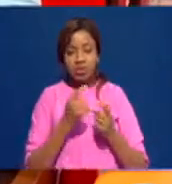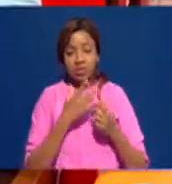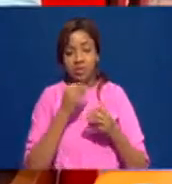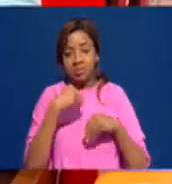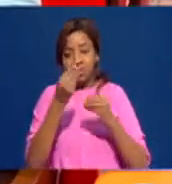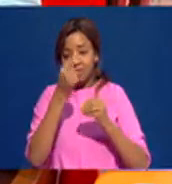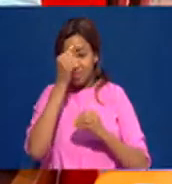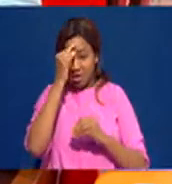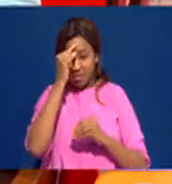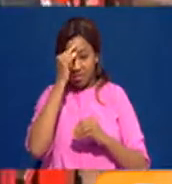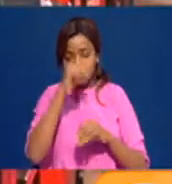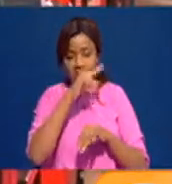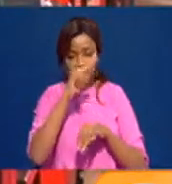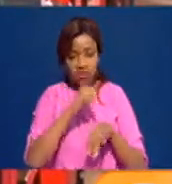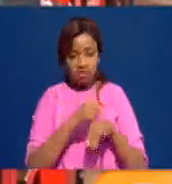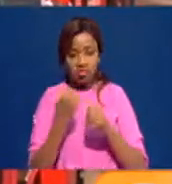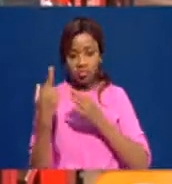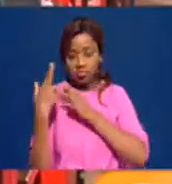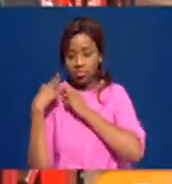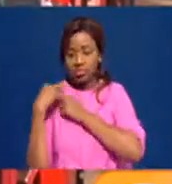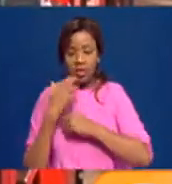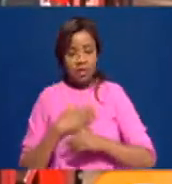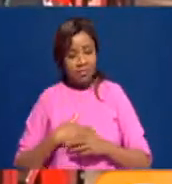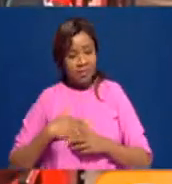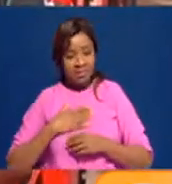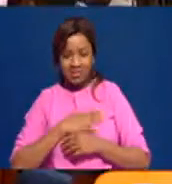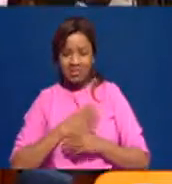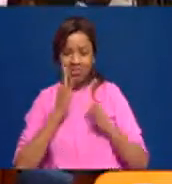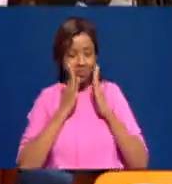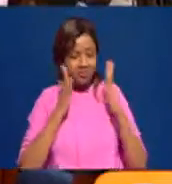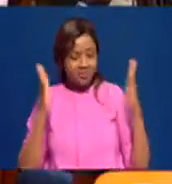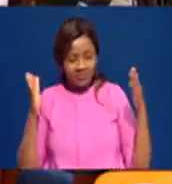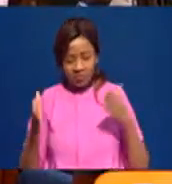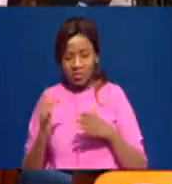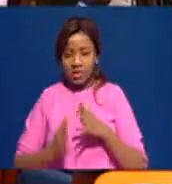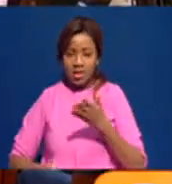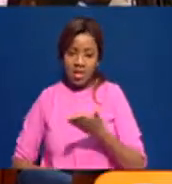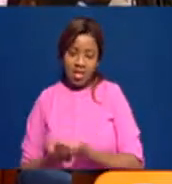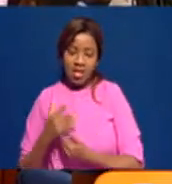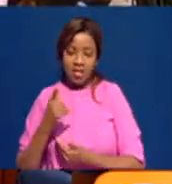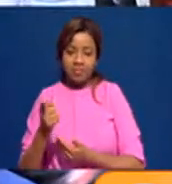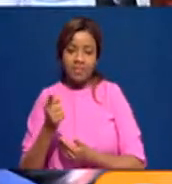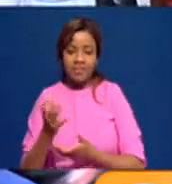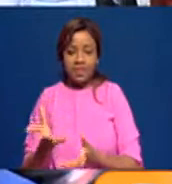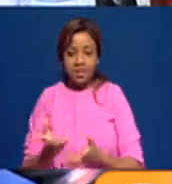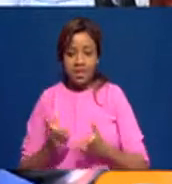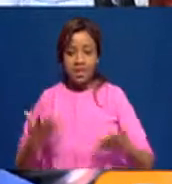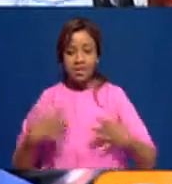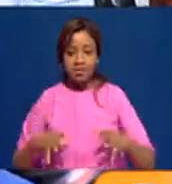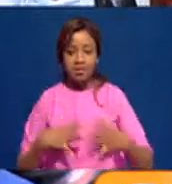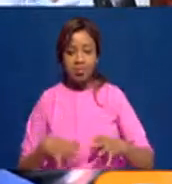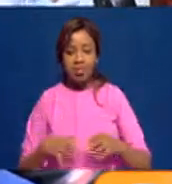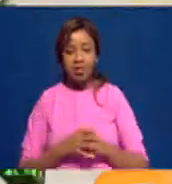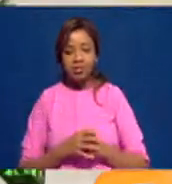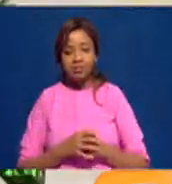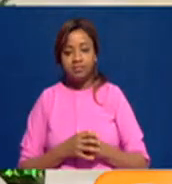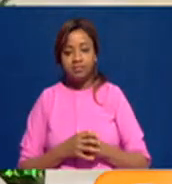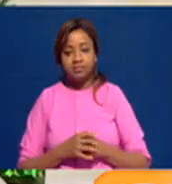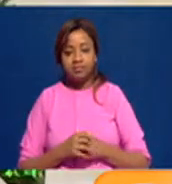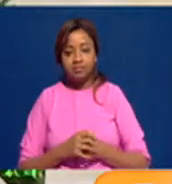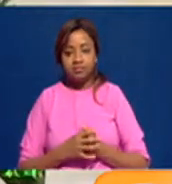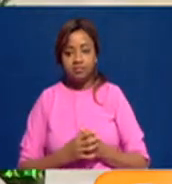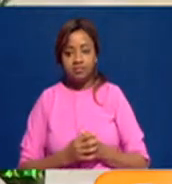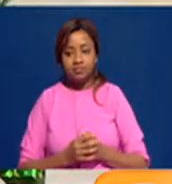national government to prioritize helping the needy through affirmative action, as should be the spirit of